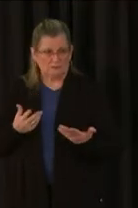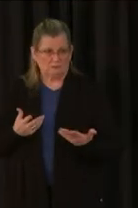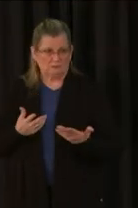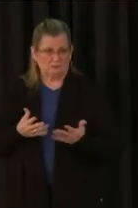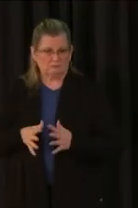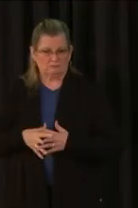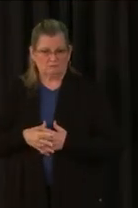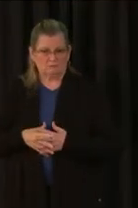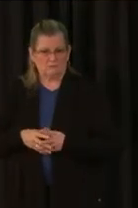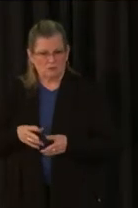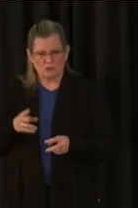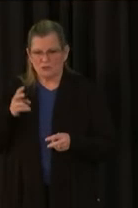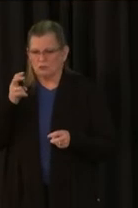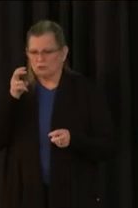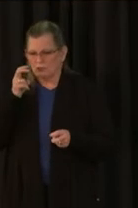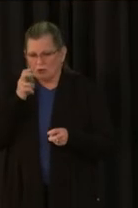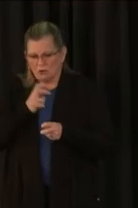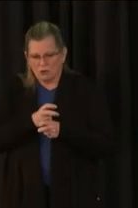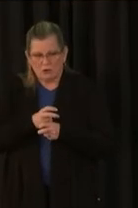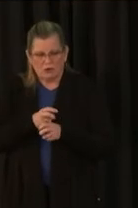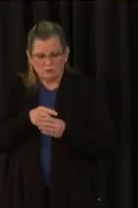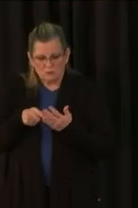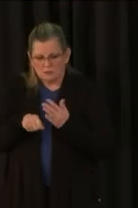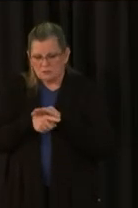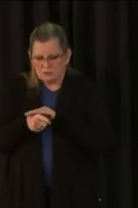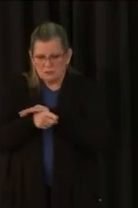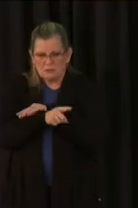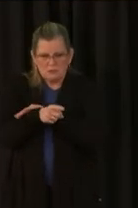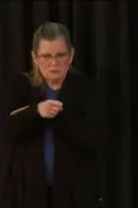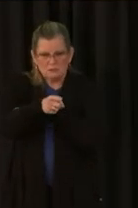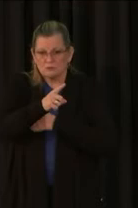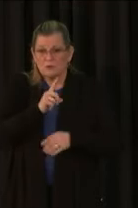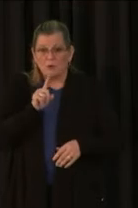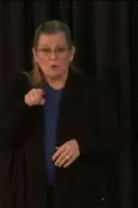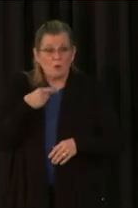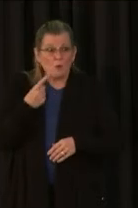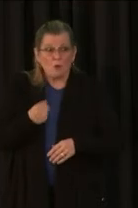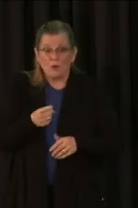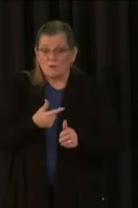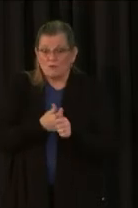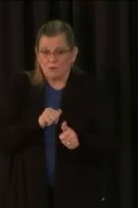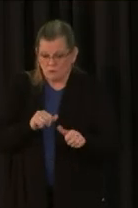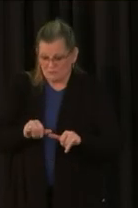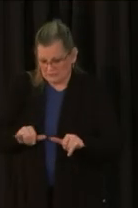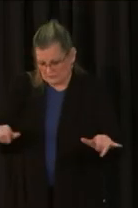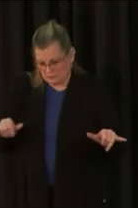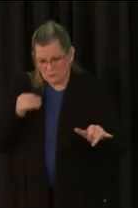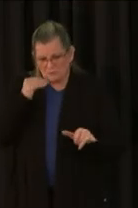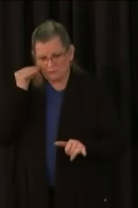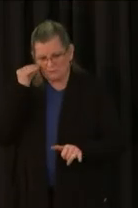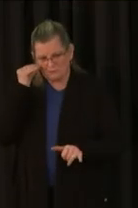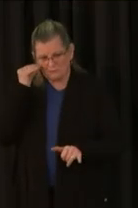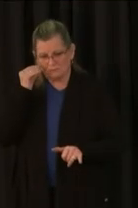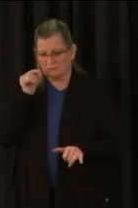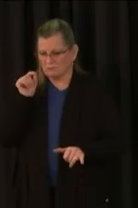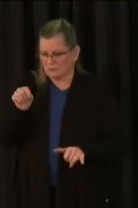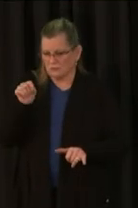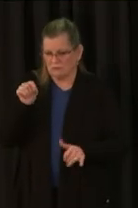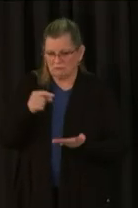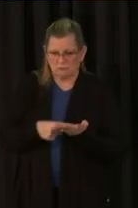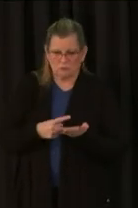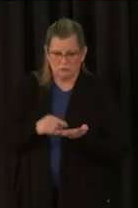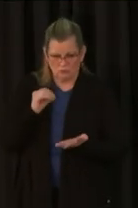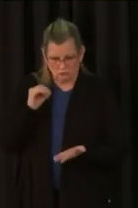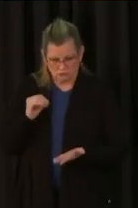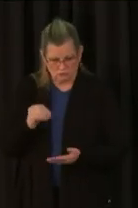it's hard to penetrate you can't penetrate the perimeter, and the reality, it's going up so soon,